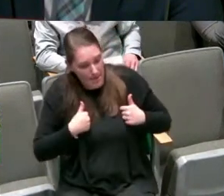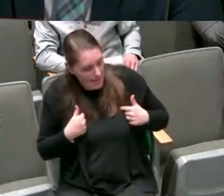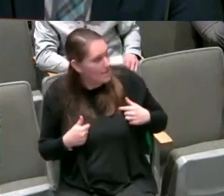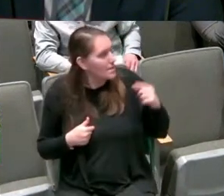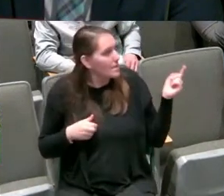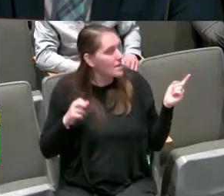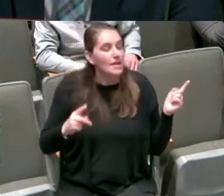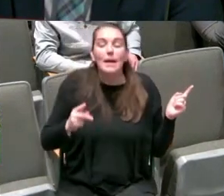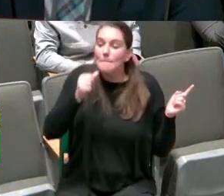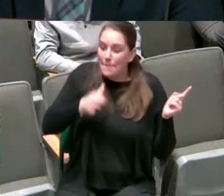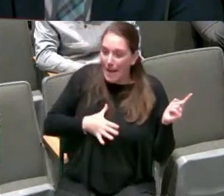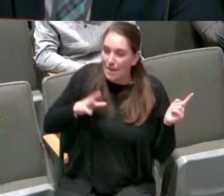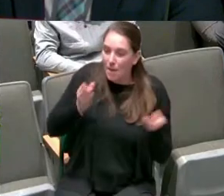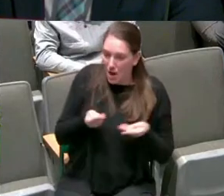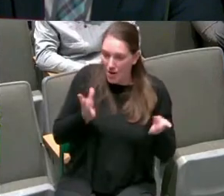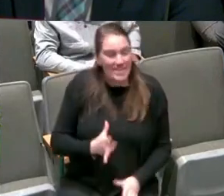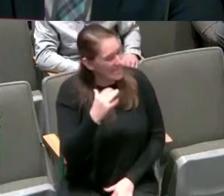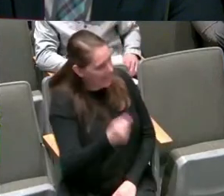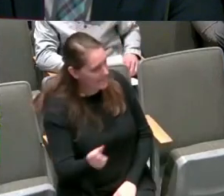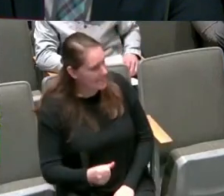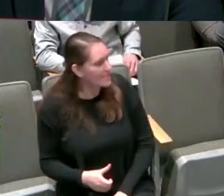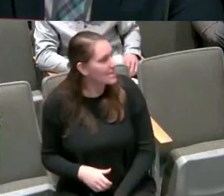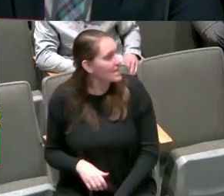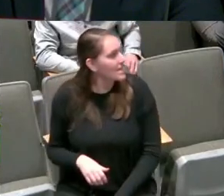mind Madame moderator yes